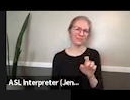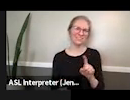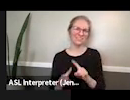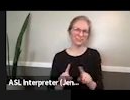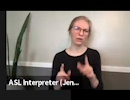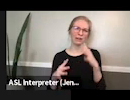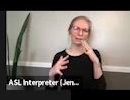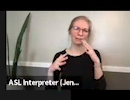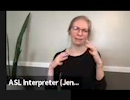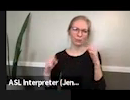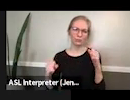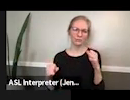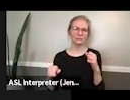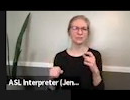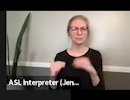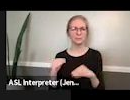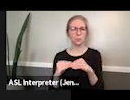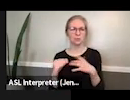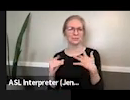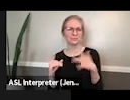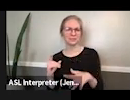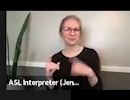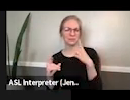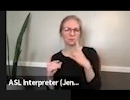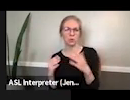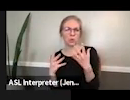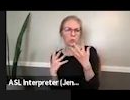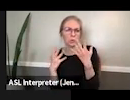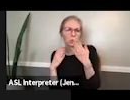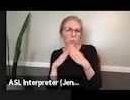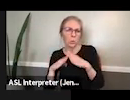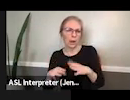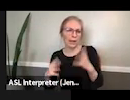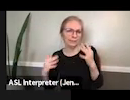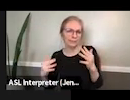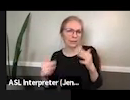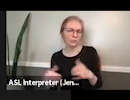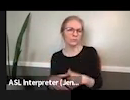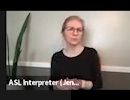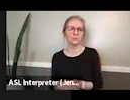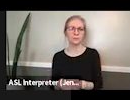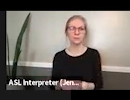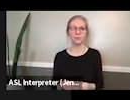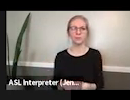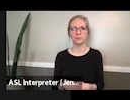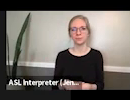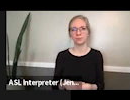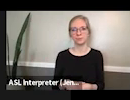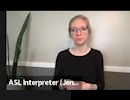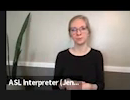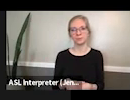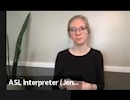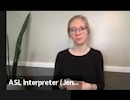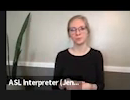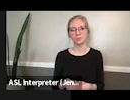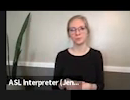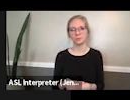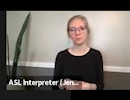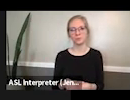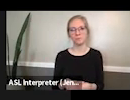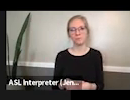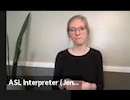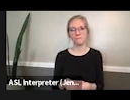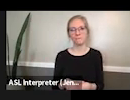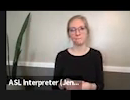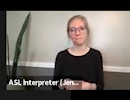It's more sensitive to quieter sounds. This test is less susceptible to the status of